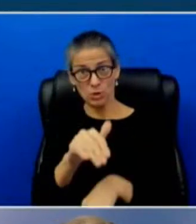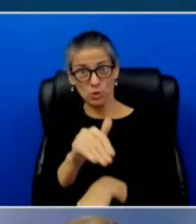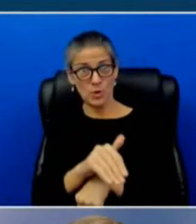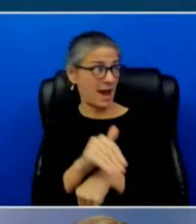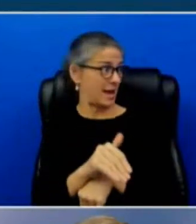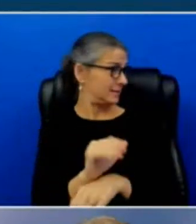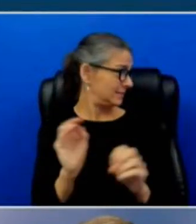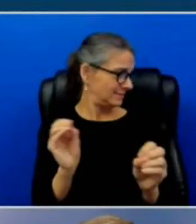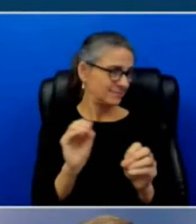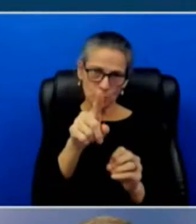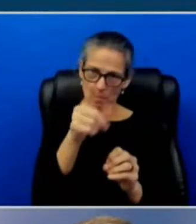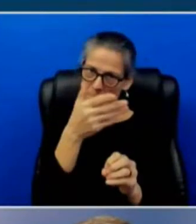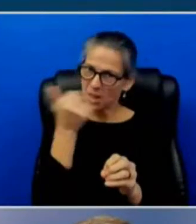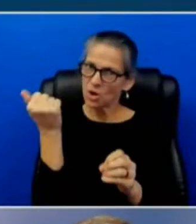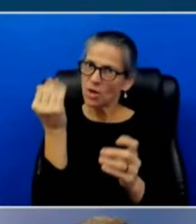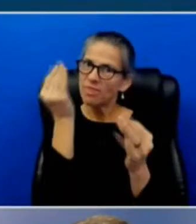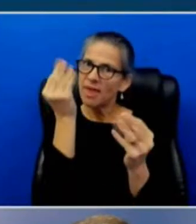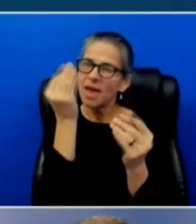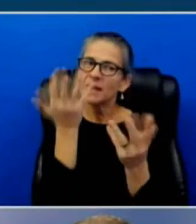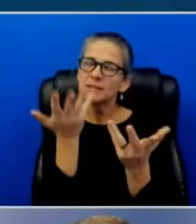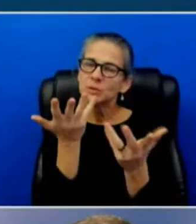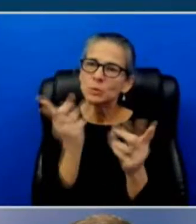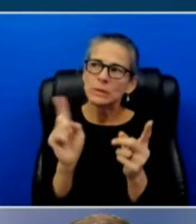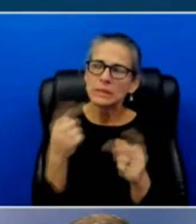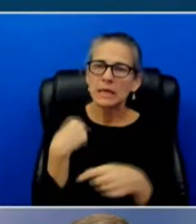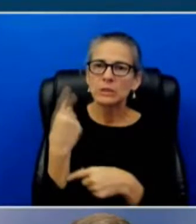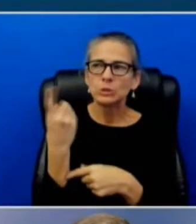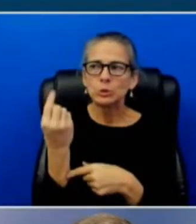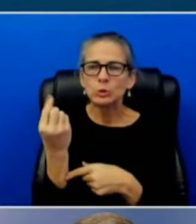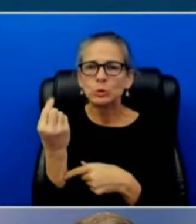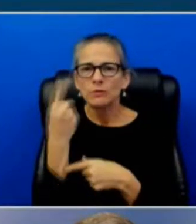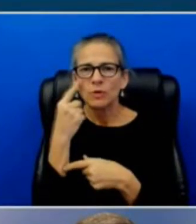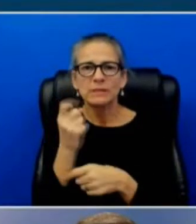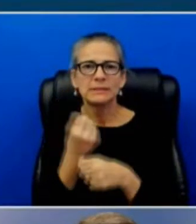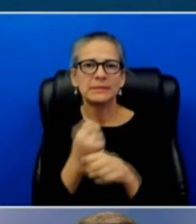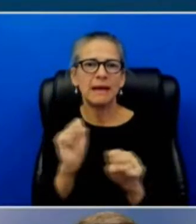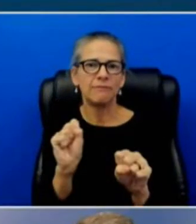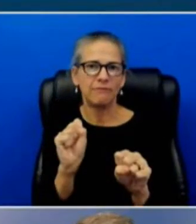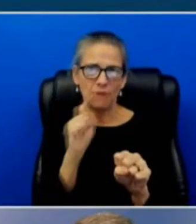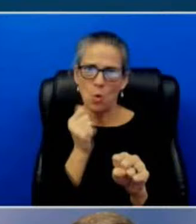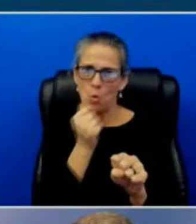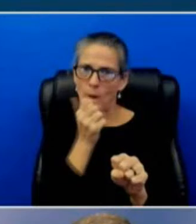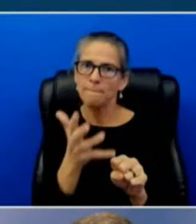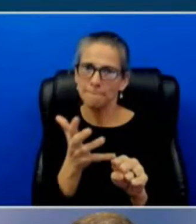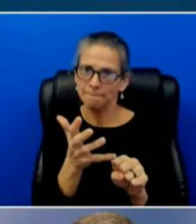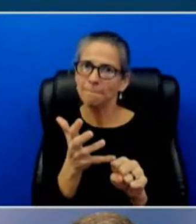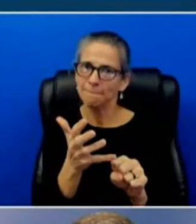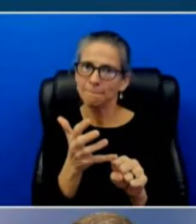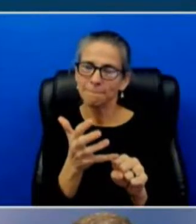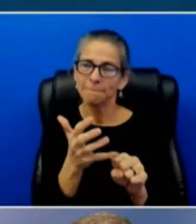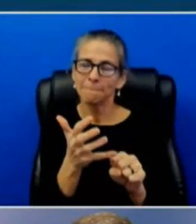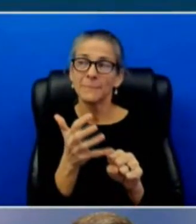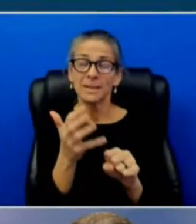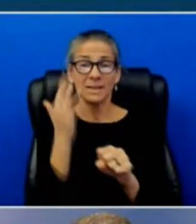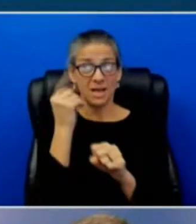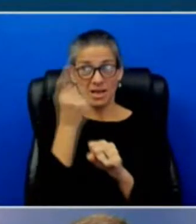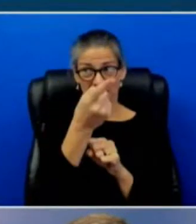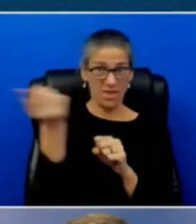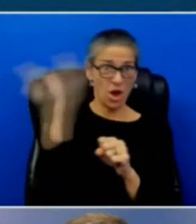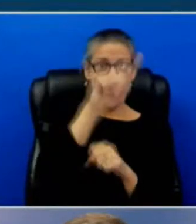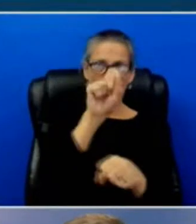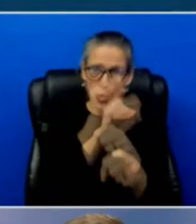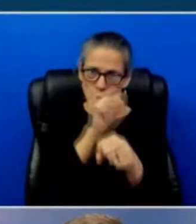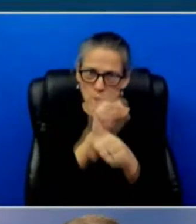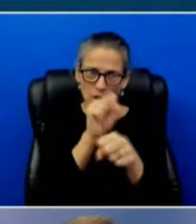plans that you may need to make to be safe. County officials are working really hard to make sure there are those warming